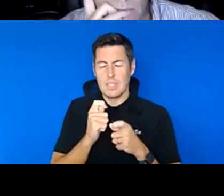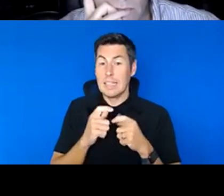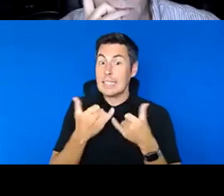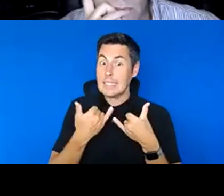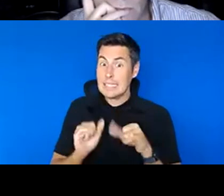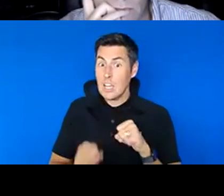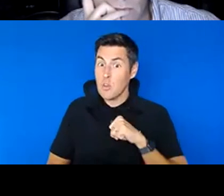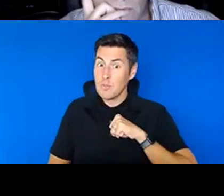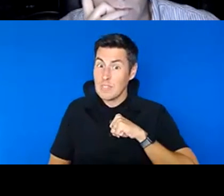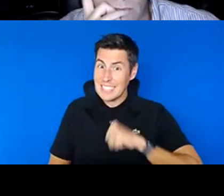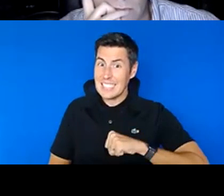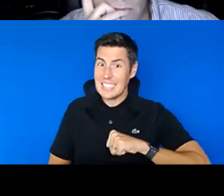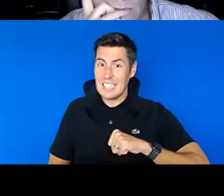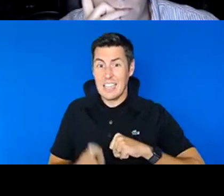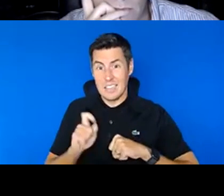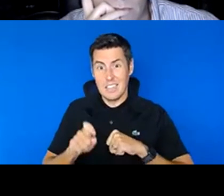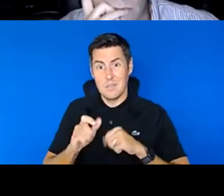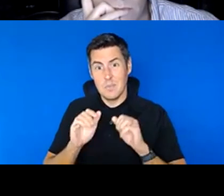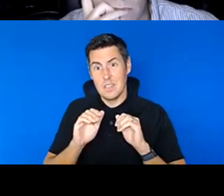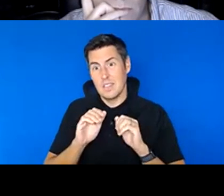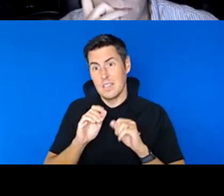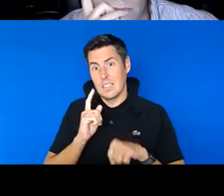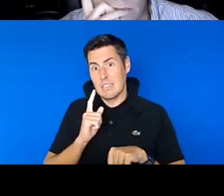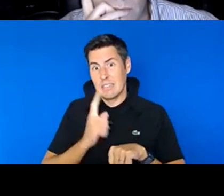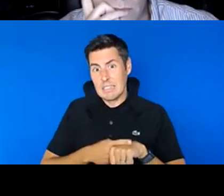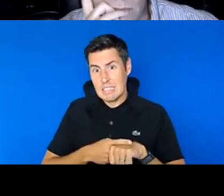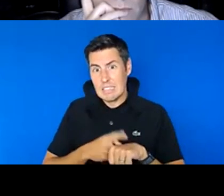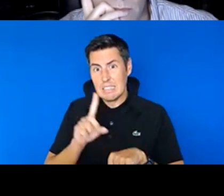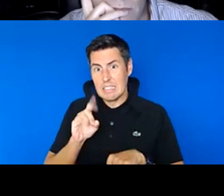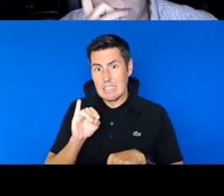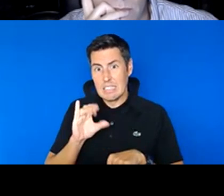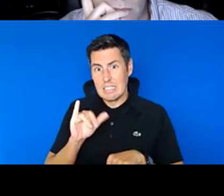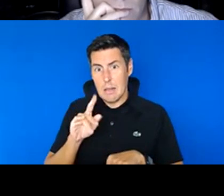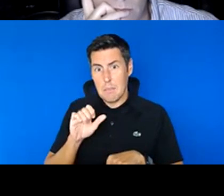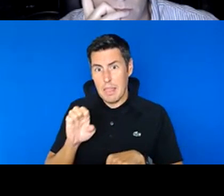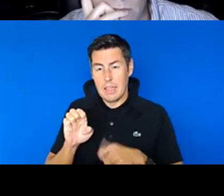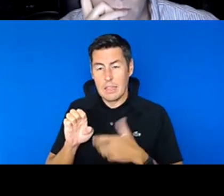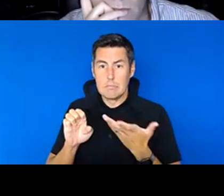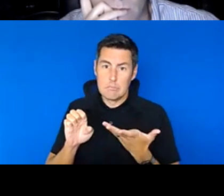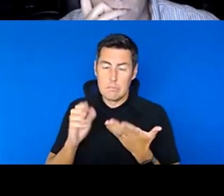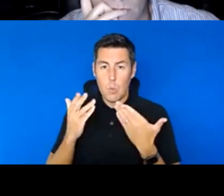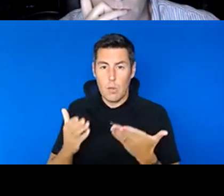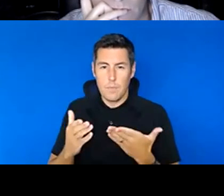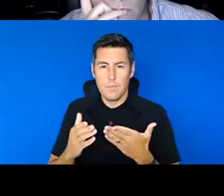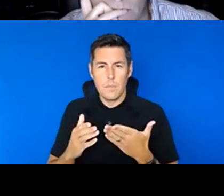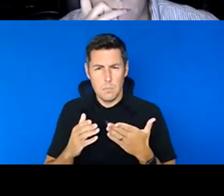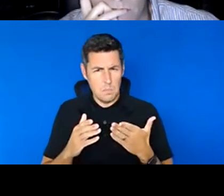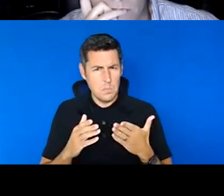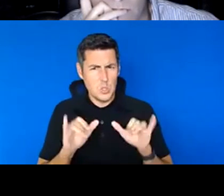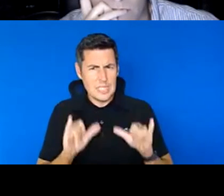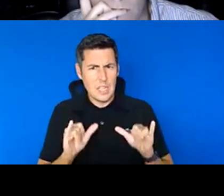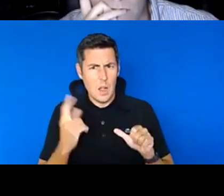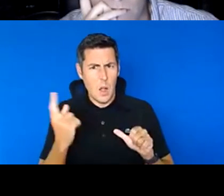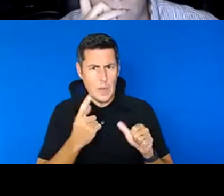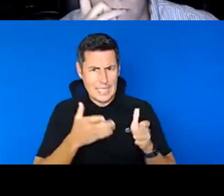forwarded to discipline, then sure, absolutely. Okay, but in all cases, you would still ask them to leave. Yes,